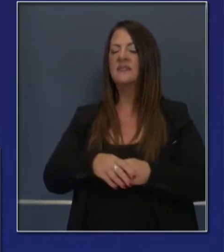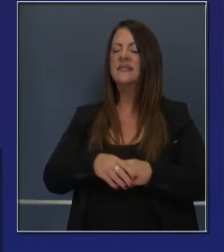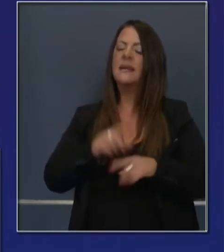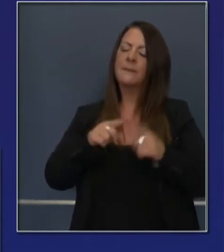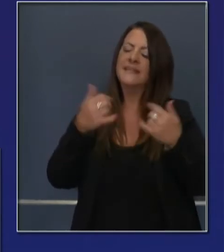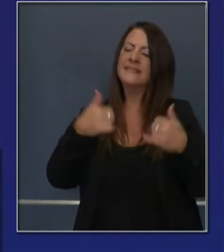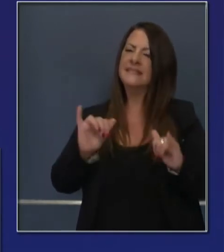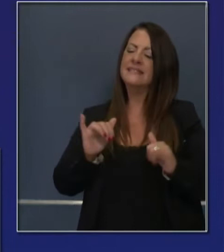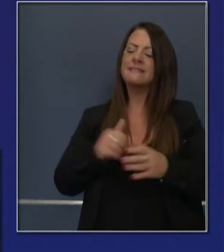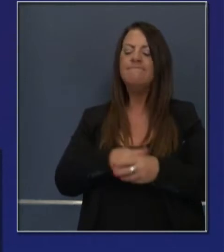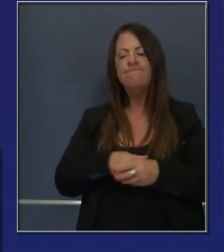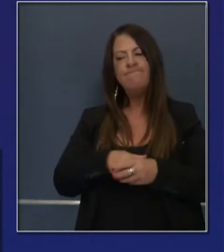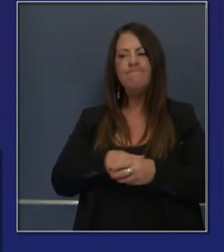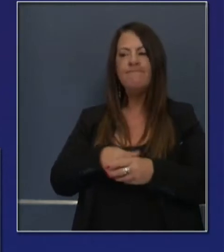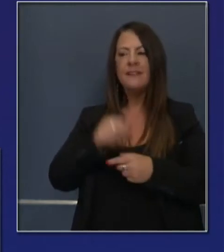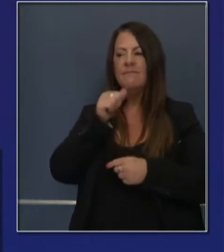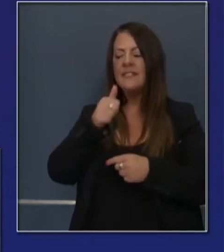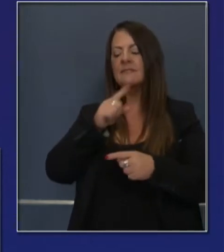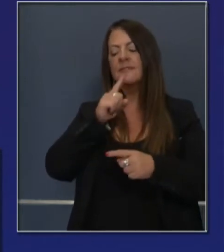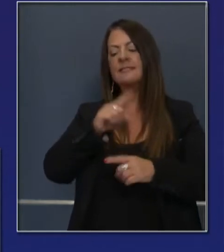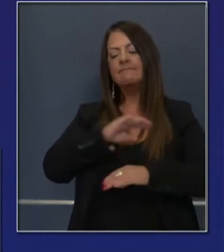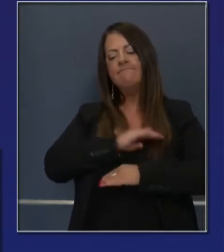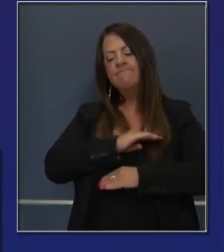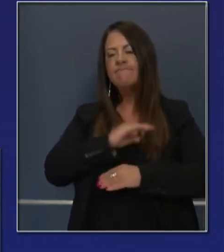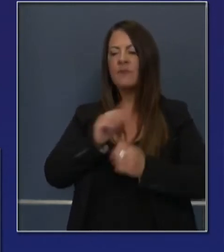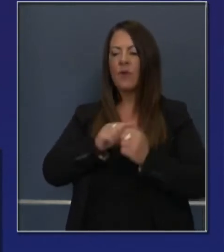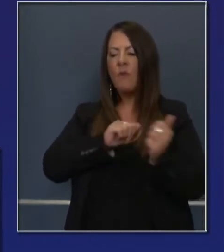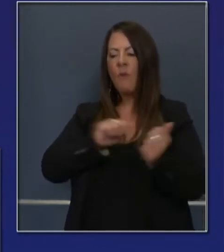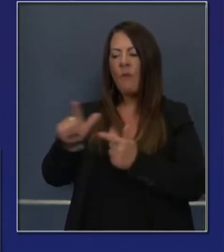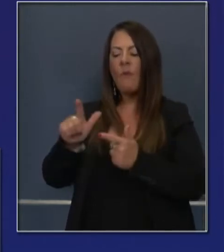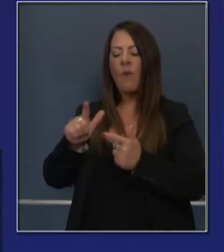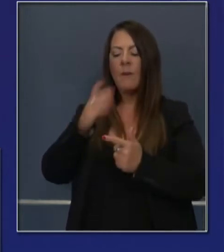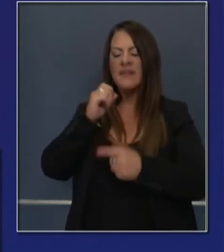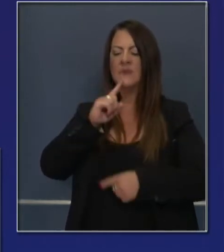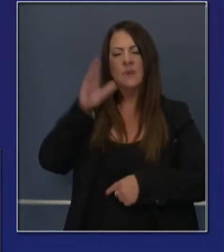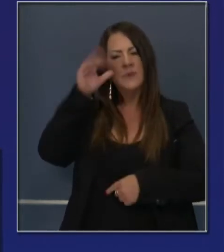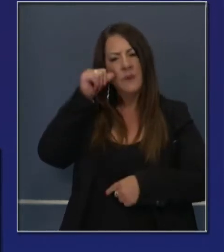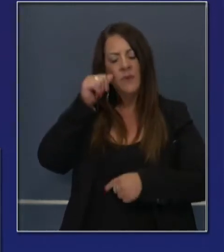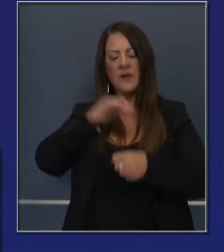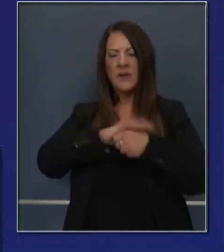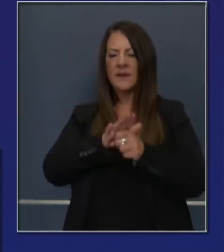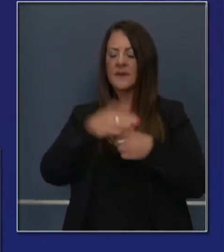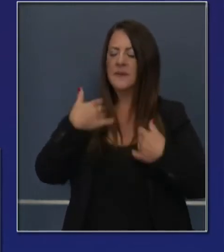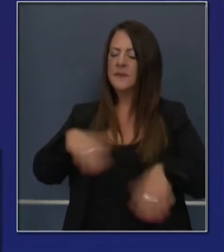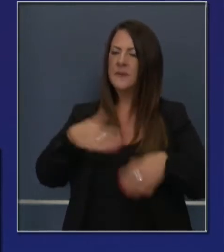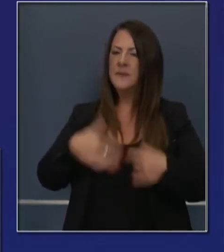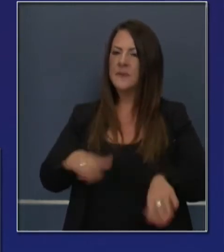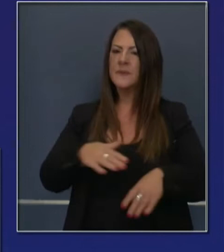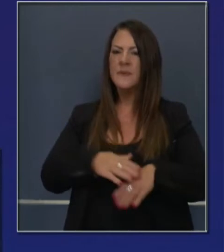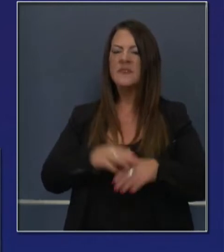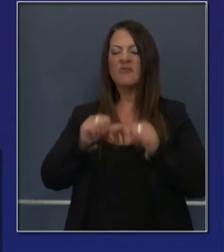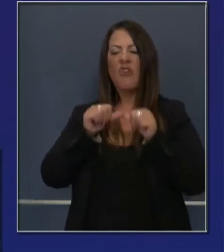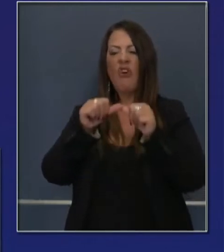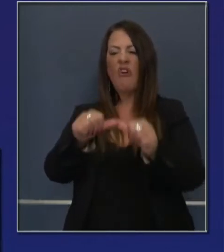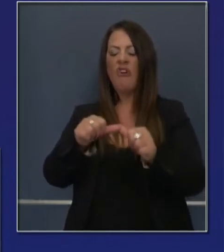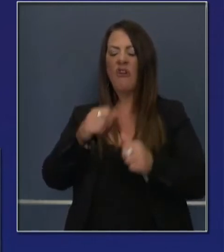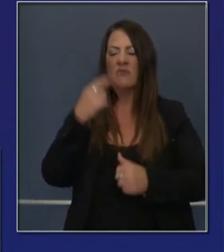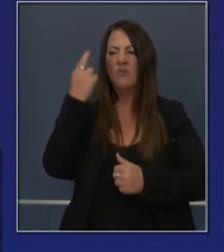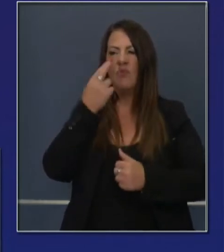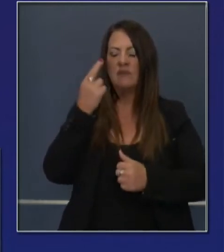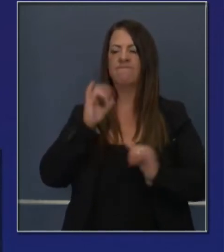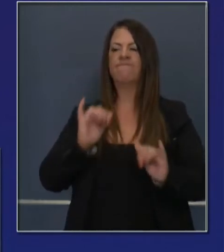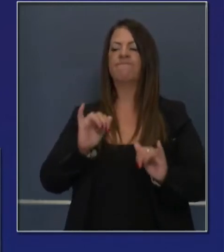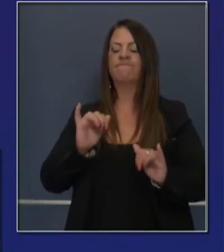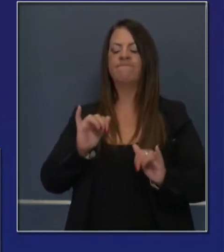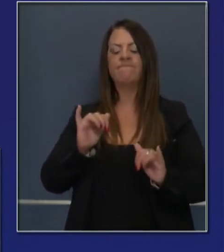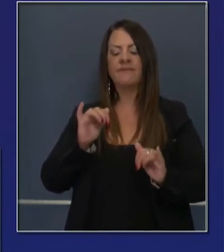All of these slides, stubborn in terms of the ongoing reality and the importance with that reality to